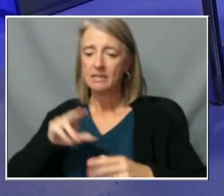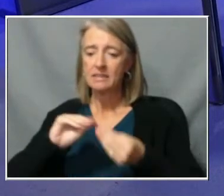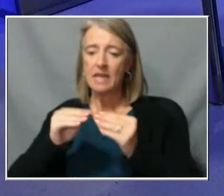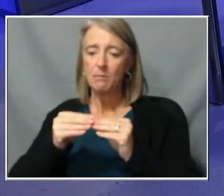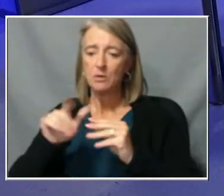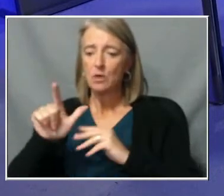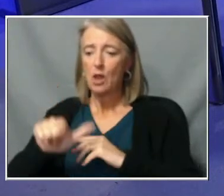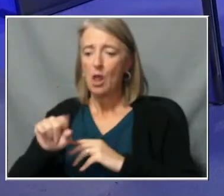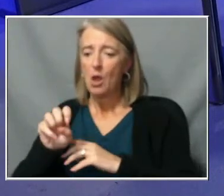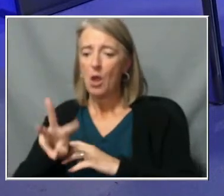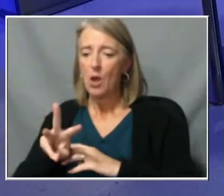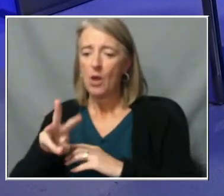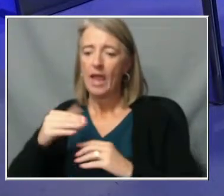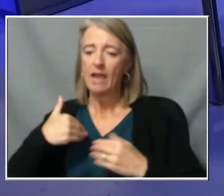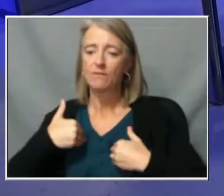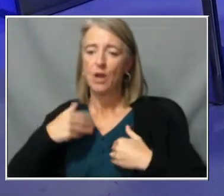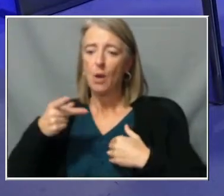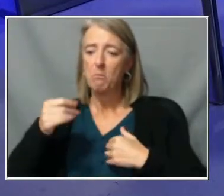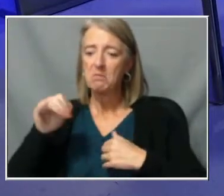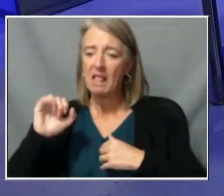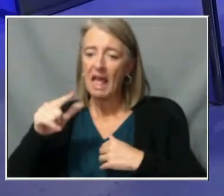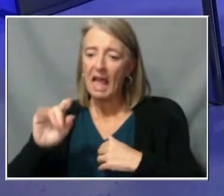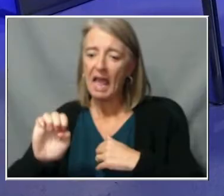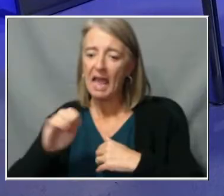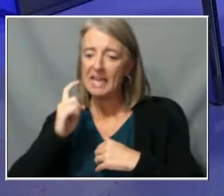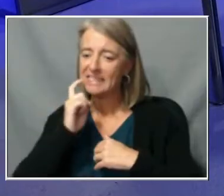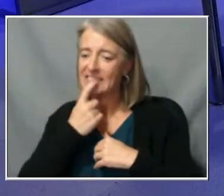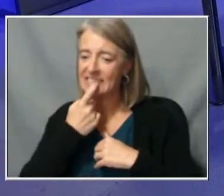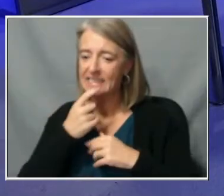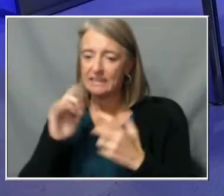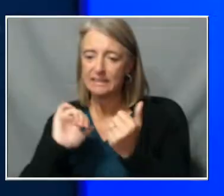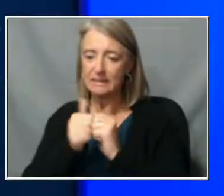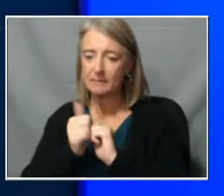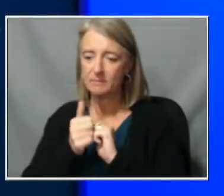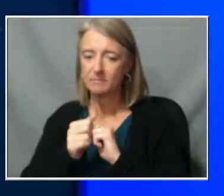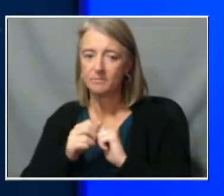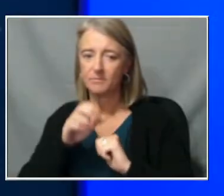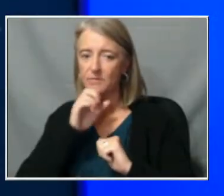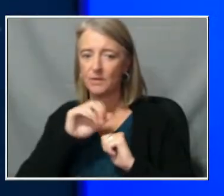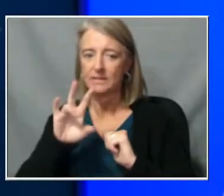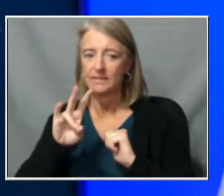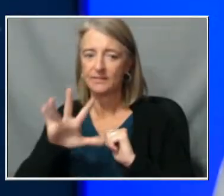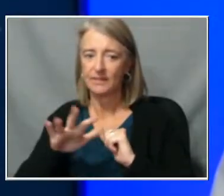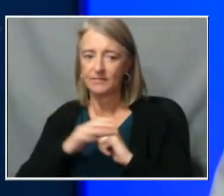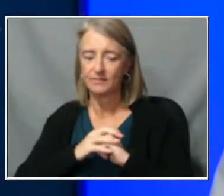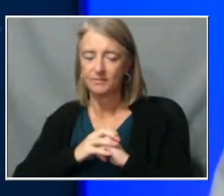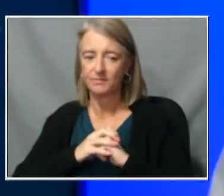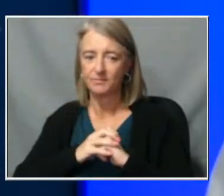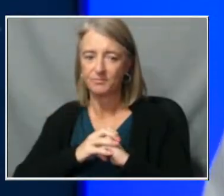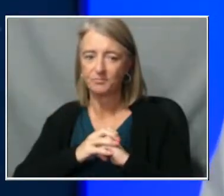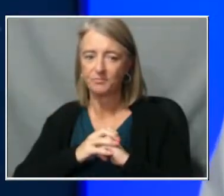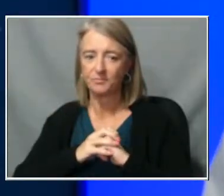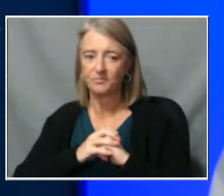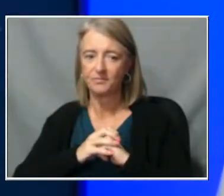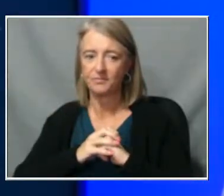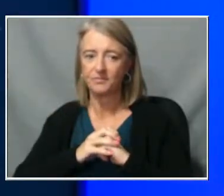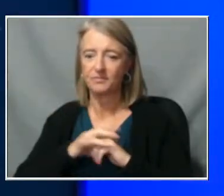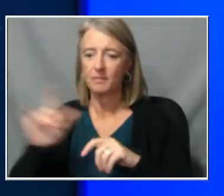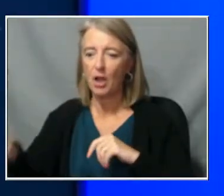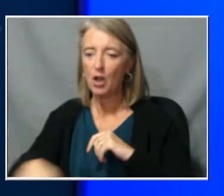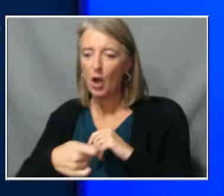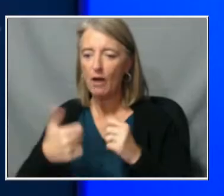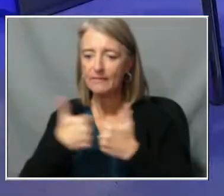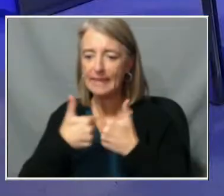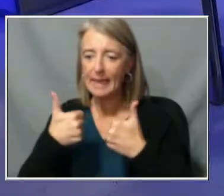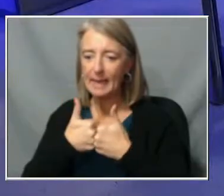low, or oh, I have no plaque, and I mean, it's a competition. Or I shot a 75 that day. Maybe. Oh, yeah, yes, you always talk about your golf game. So let's talk